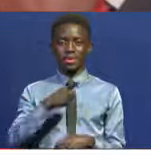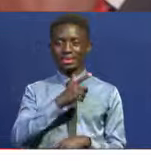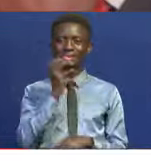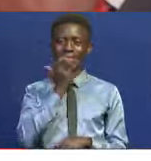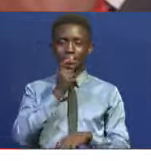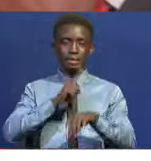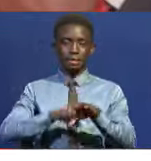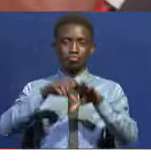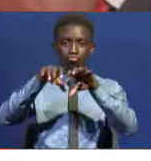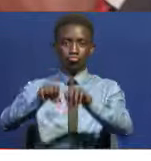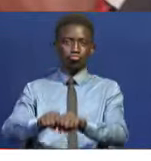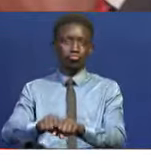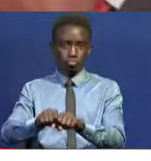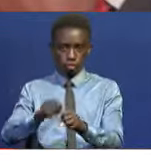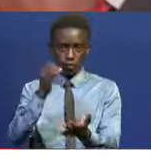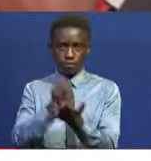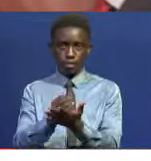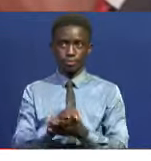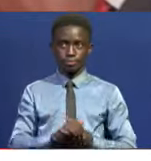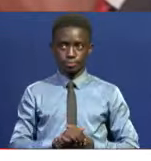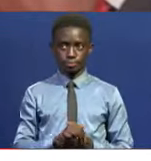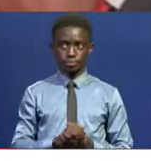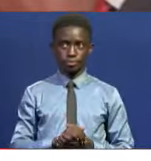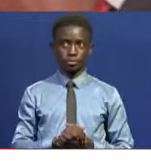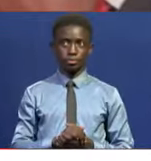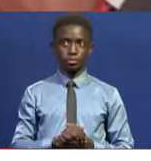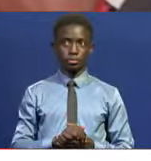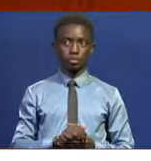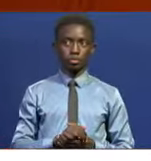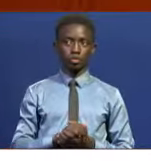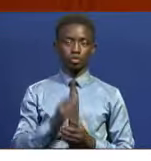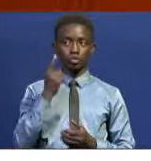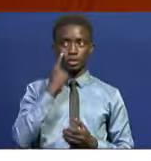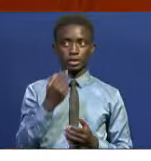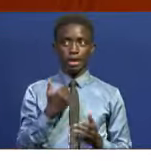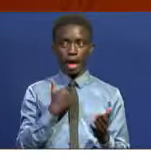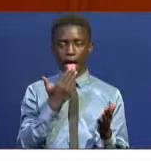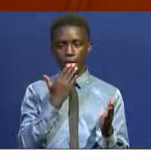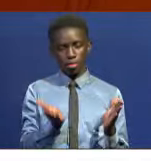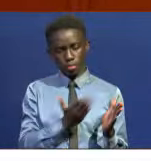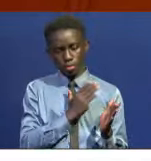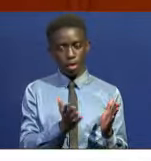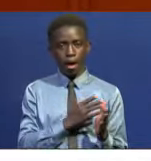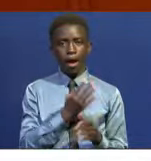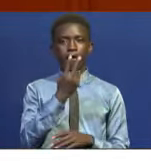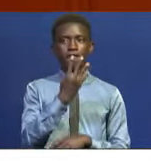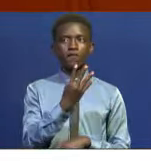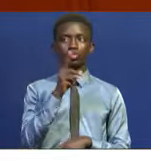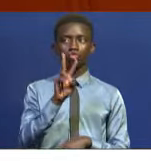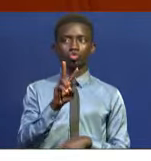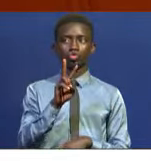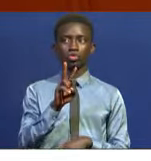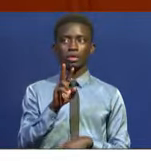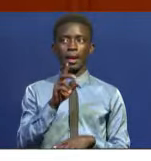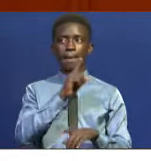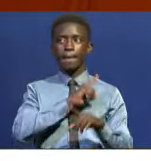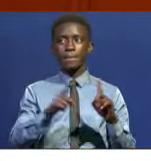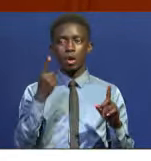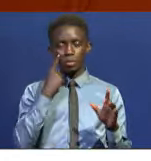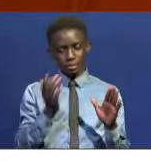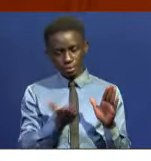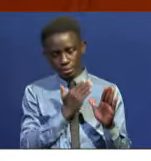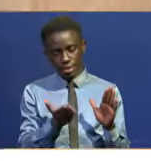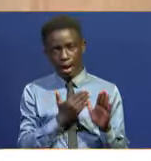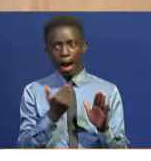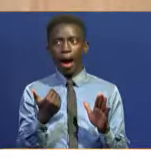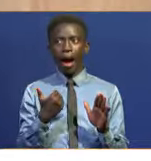office. The grounds themselves constitute about 42 pages, and with the rest of the material, we have about nearly